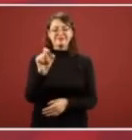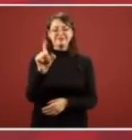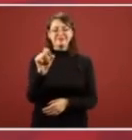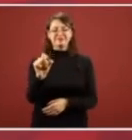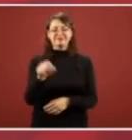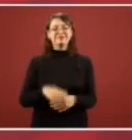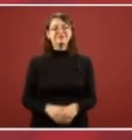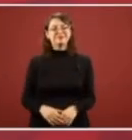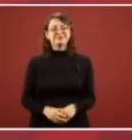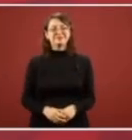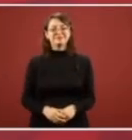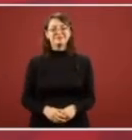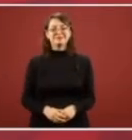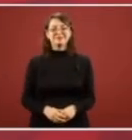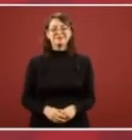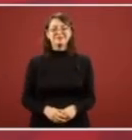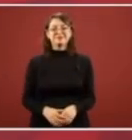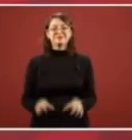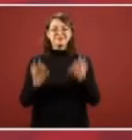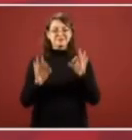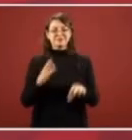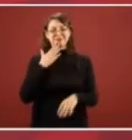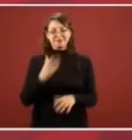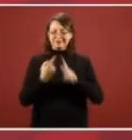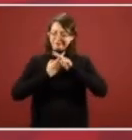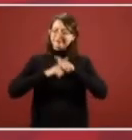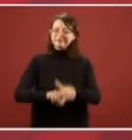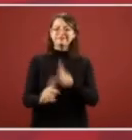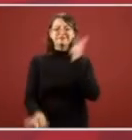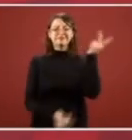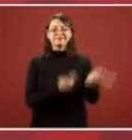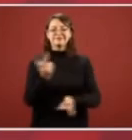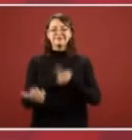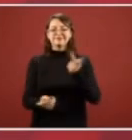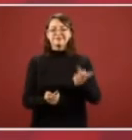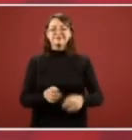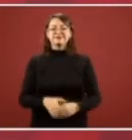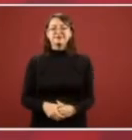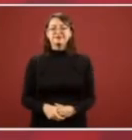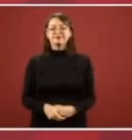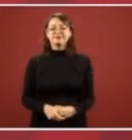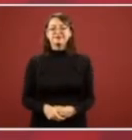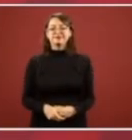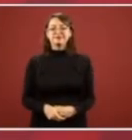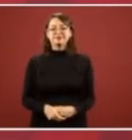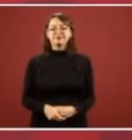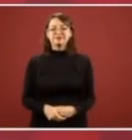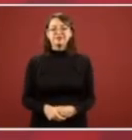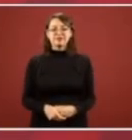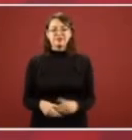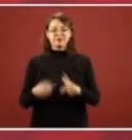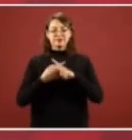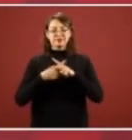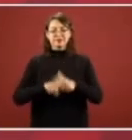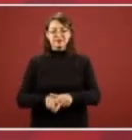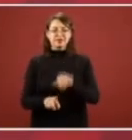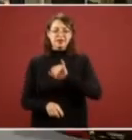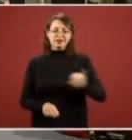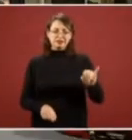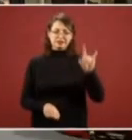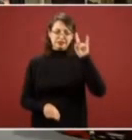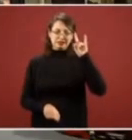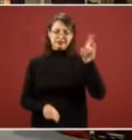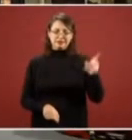Muy bien. Very well. Abrimos. He's opening up the floor. Vamos por la izquierda. And he's starting on the